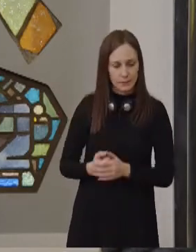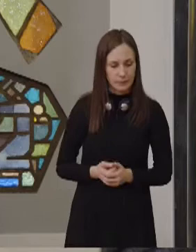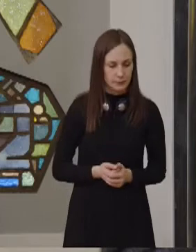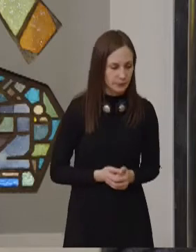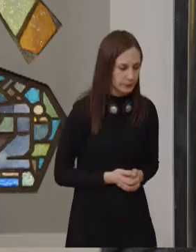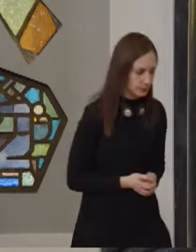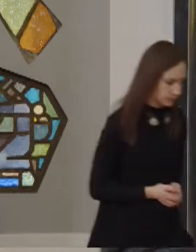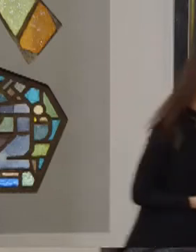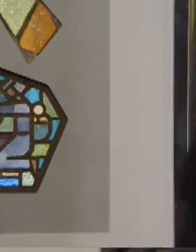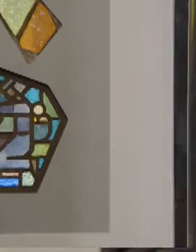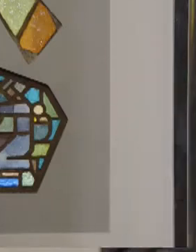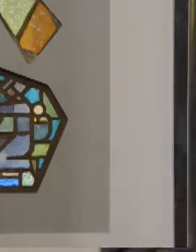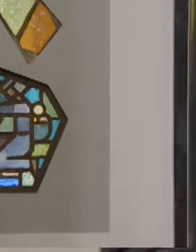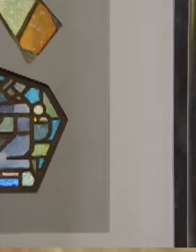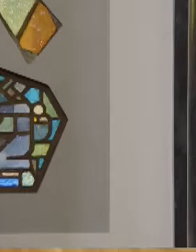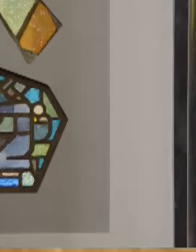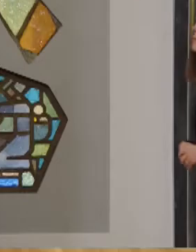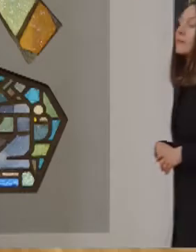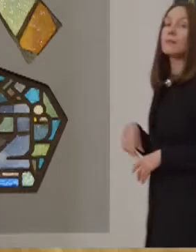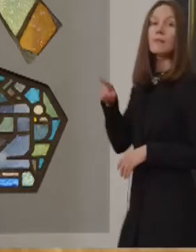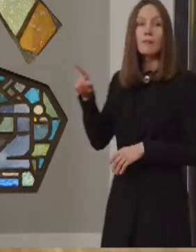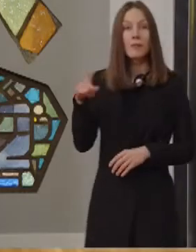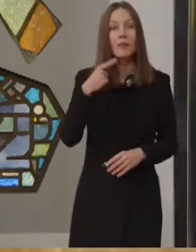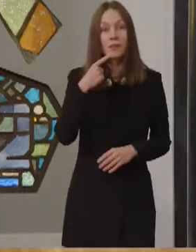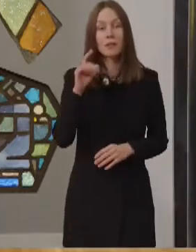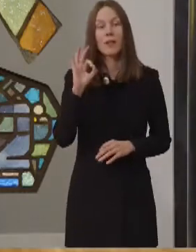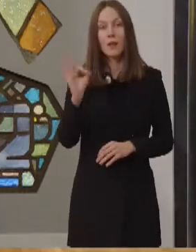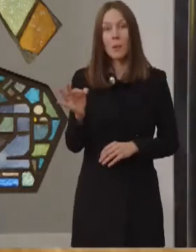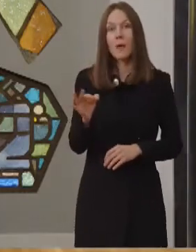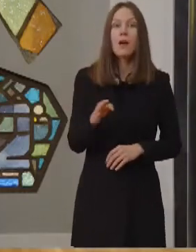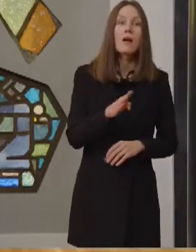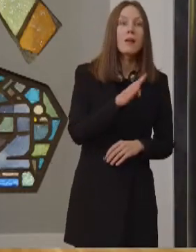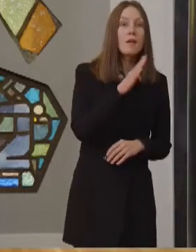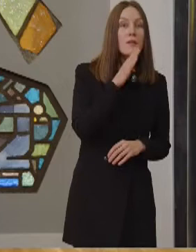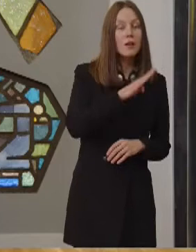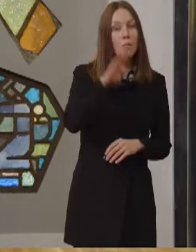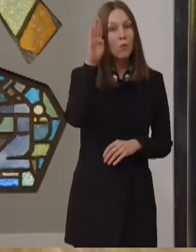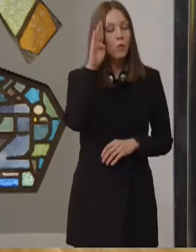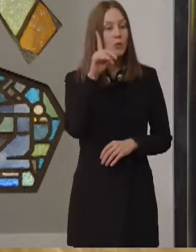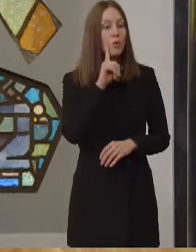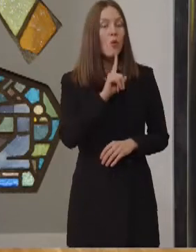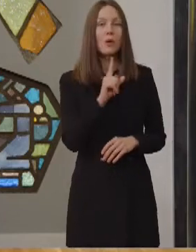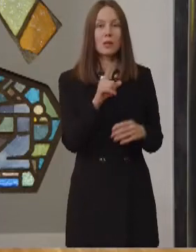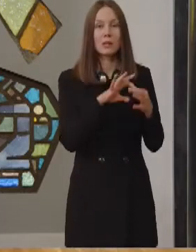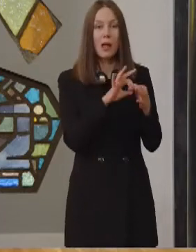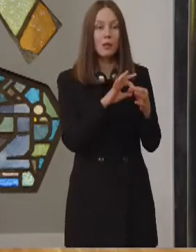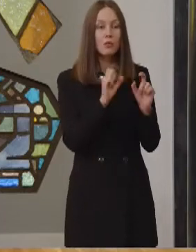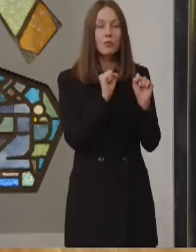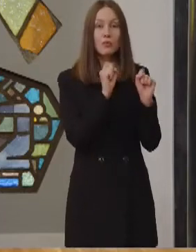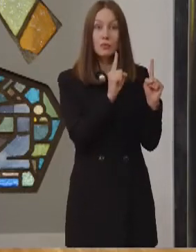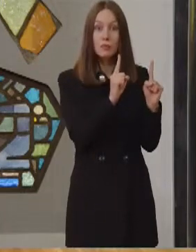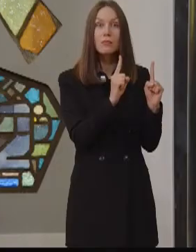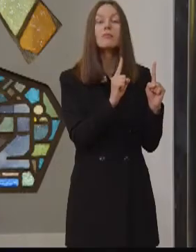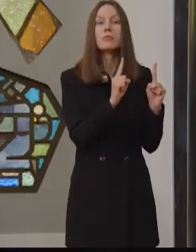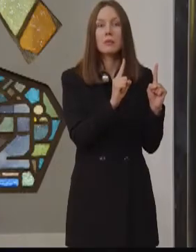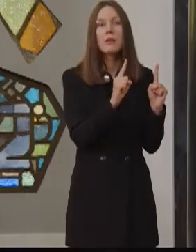provides for the possibility to have a partnership. Well, you're quite right that heterosexual couples